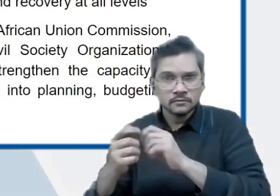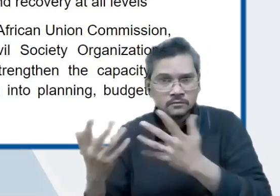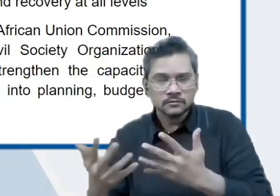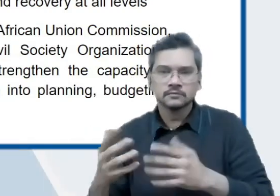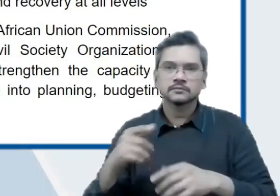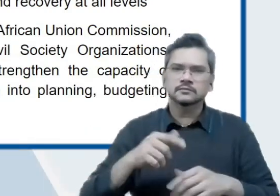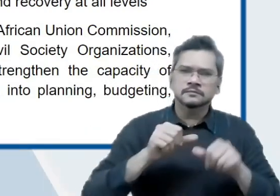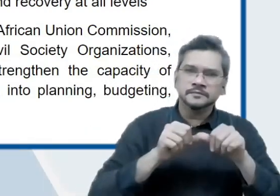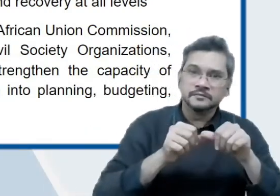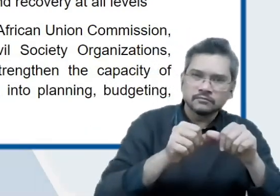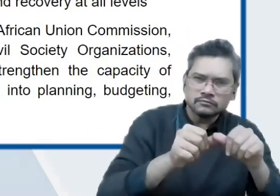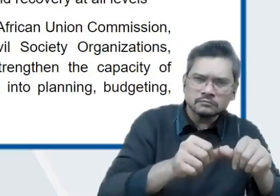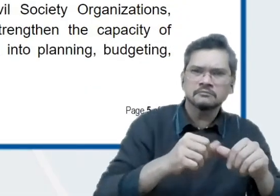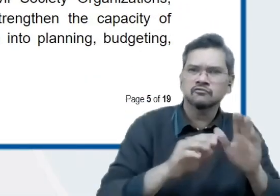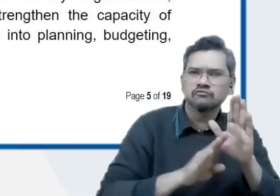Initiative at all levels.